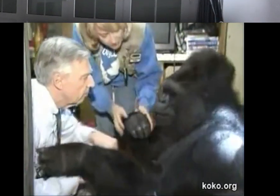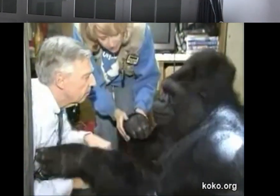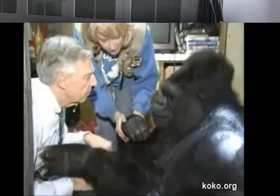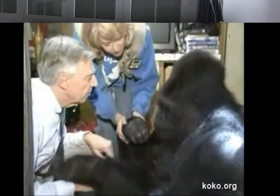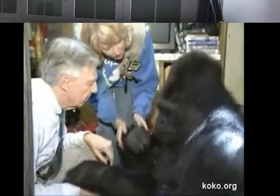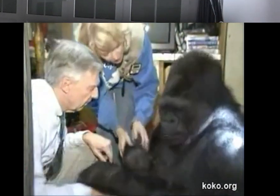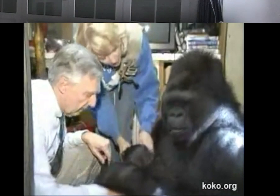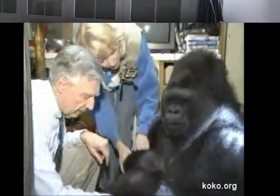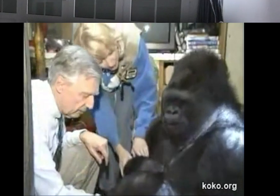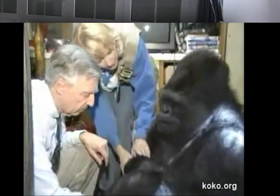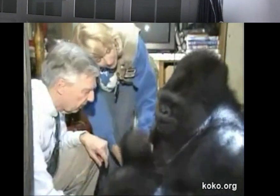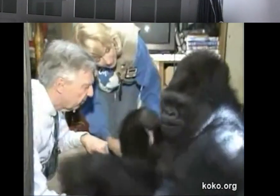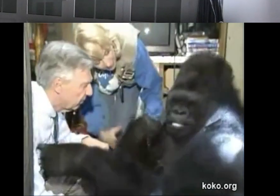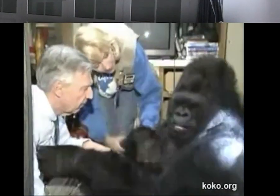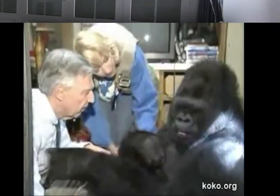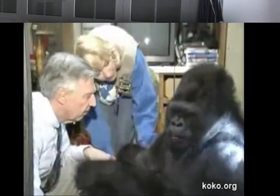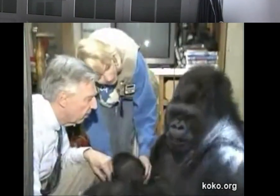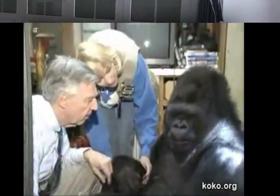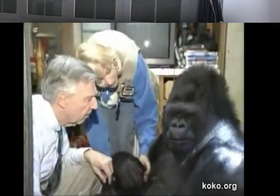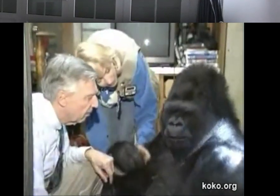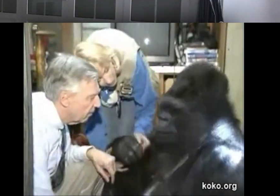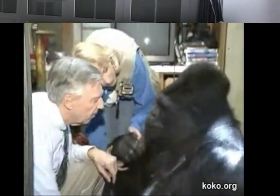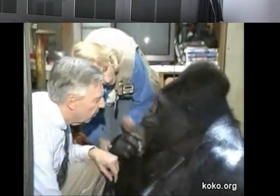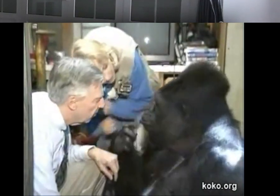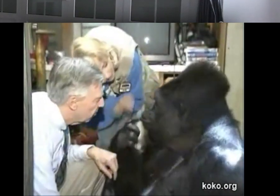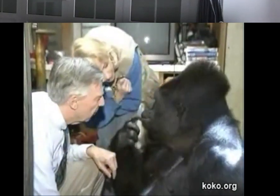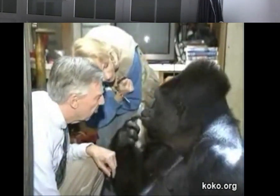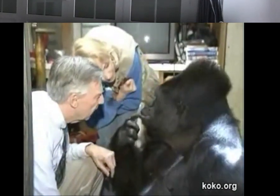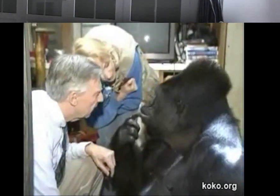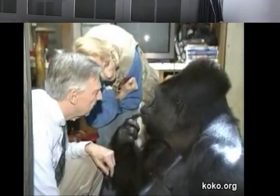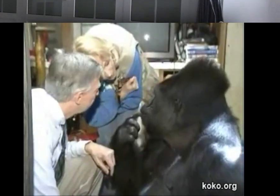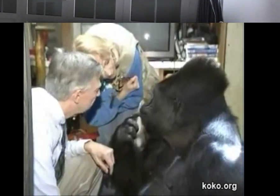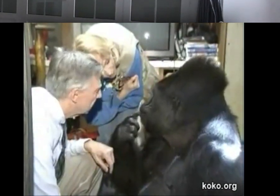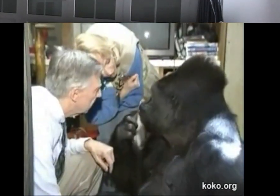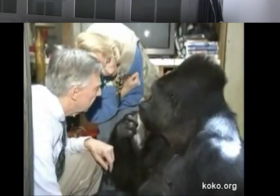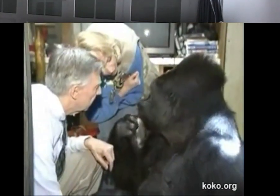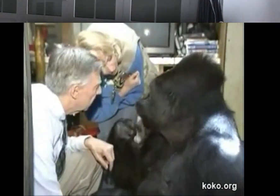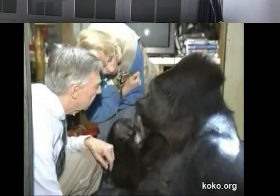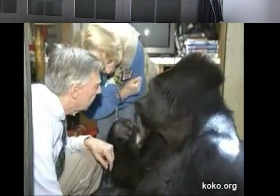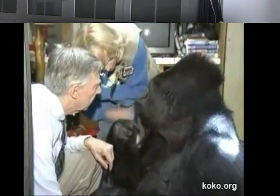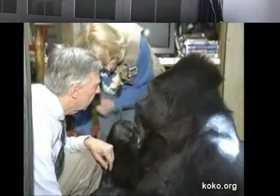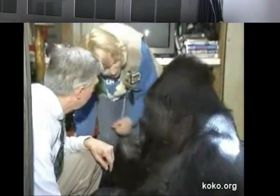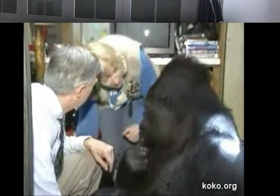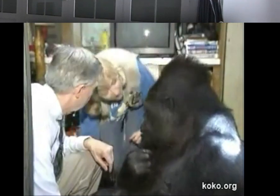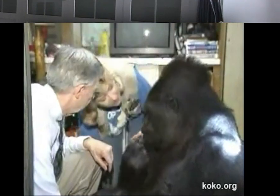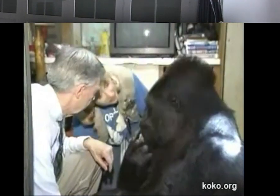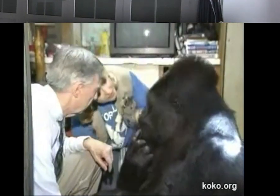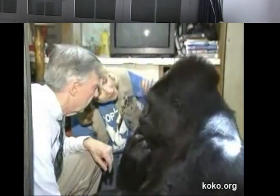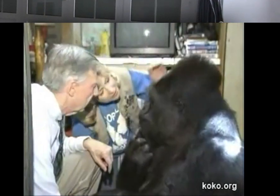It looks like a flower, though. It does look like can a we flower. Talk, can we talk a little bit about love? Frown? Oh,